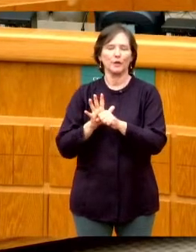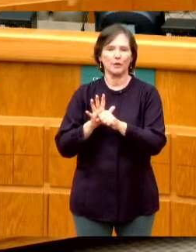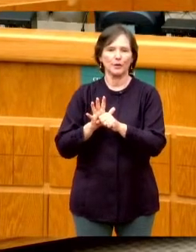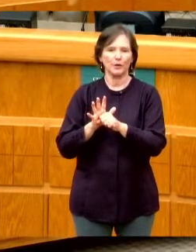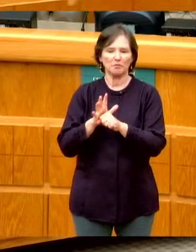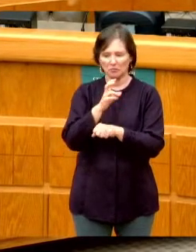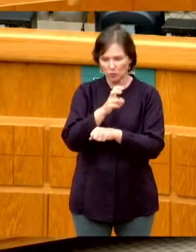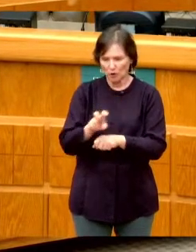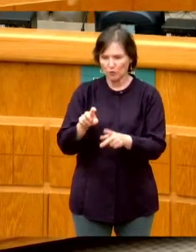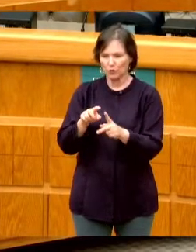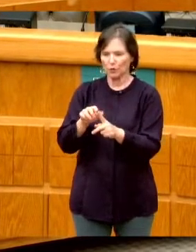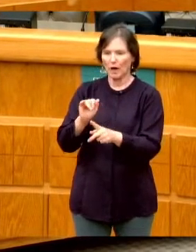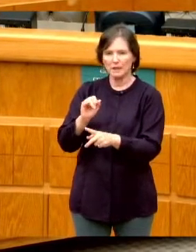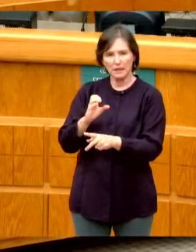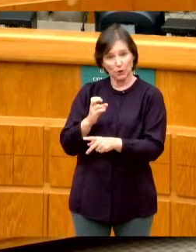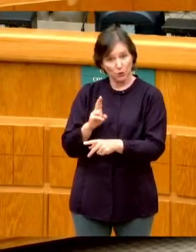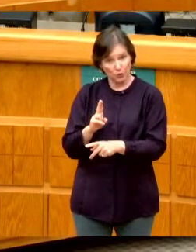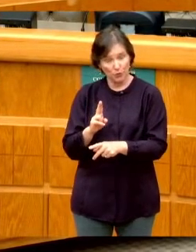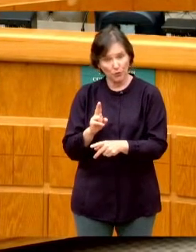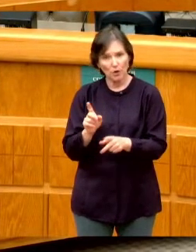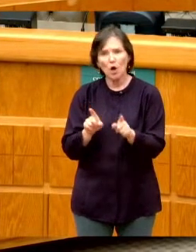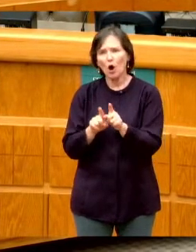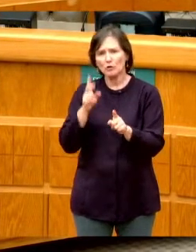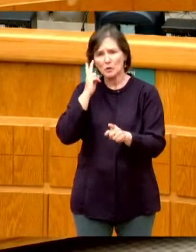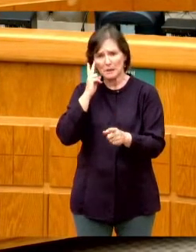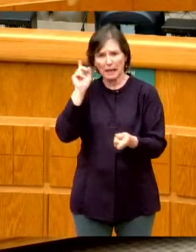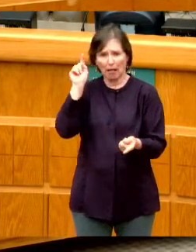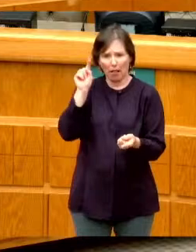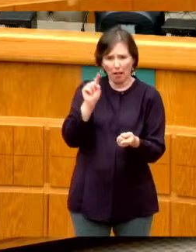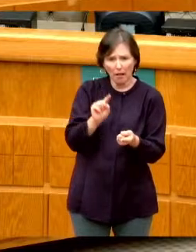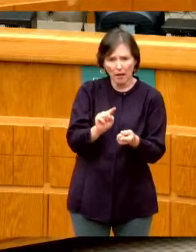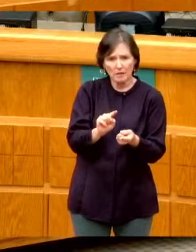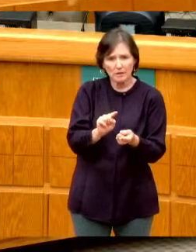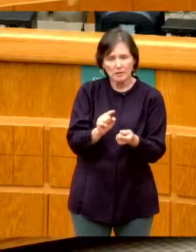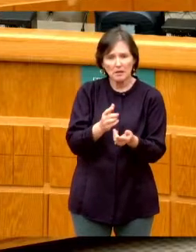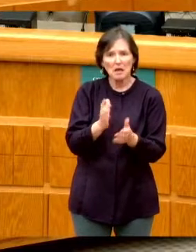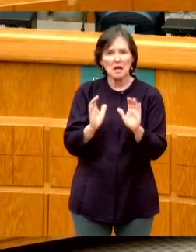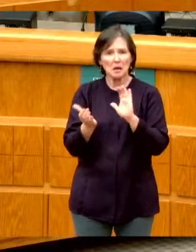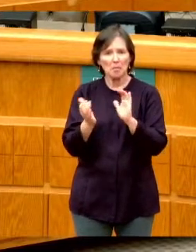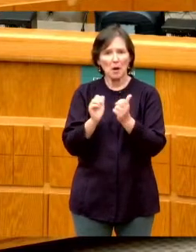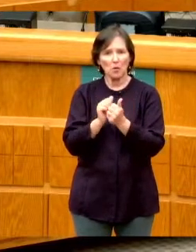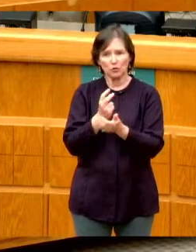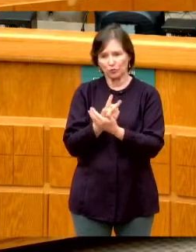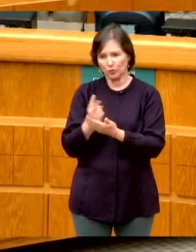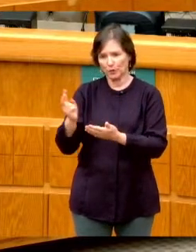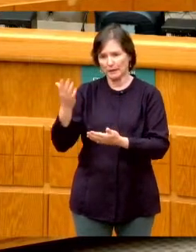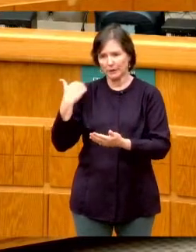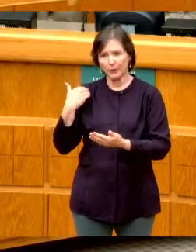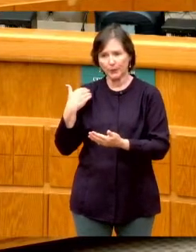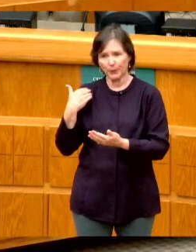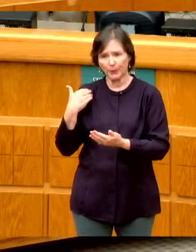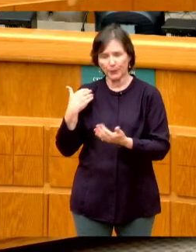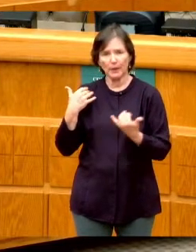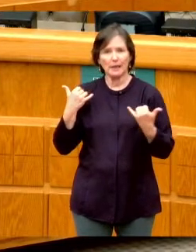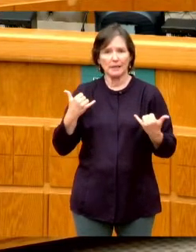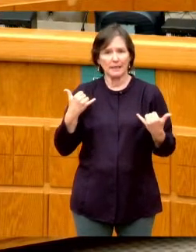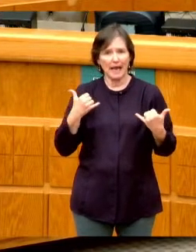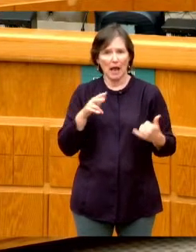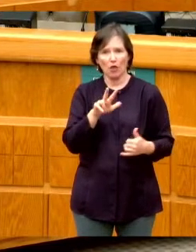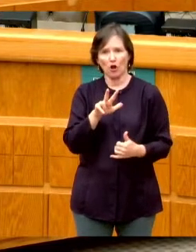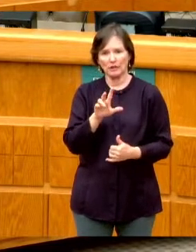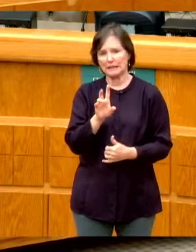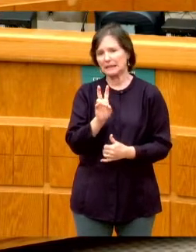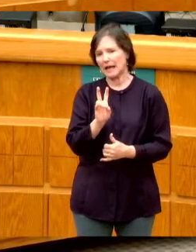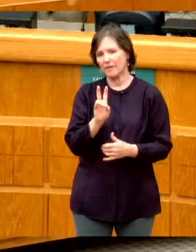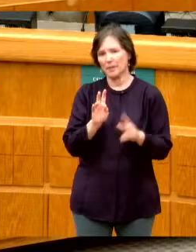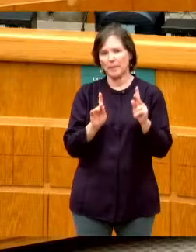transferred to the ICU. So you're also seeing it decline from 2 weeks ago at 52 cases to today, 37. And